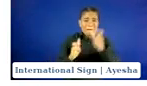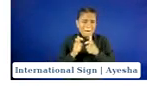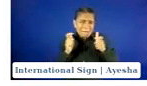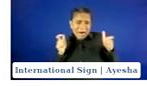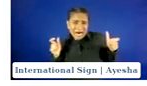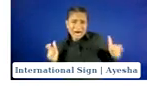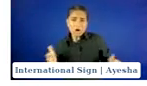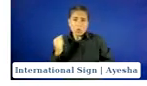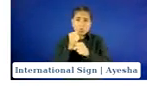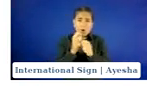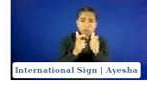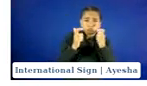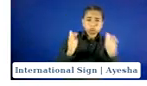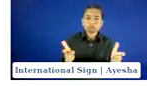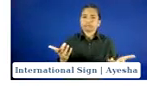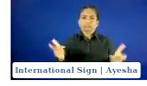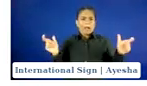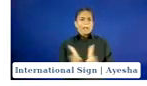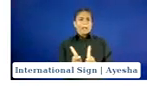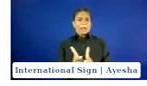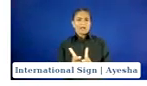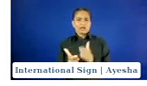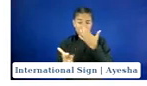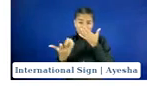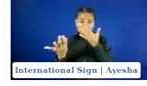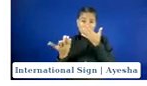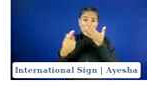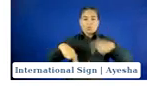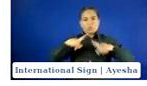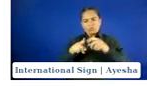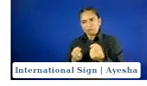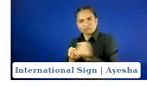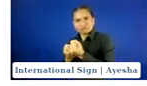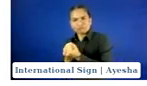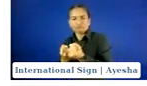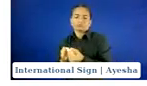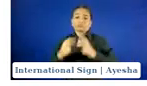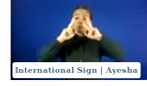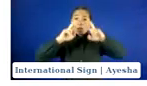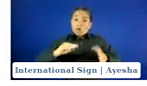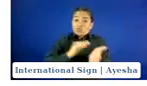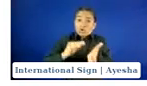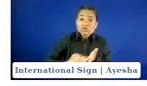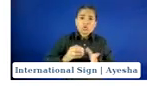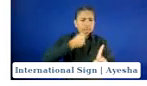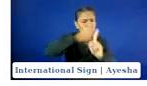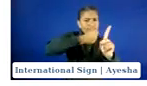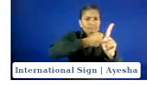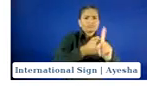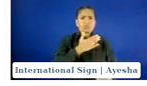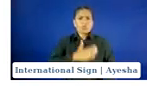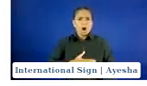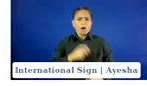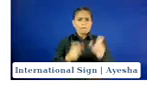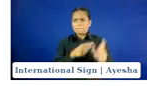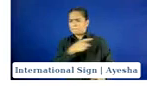Supporting research, advocacy, and dialogue to build the case for extending social protection to the workers, the poor, and the vulnerable of society